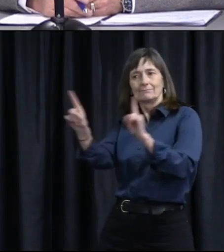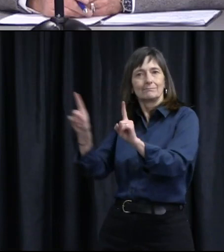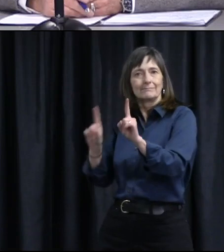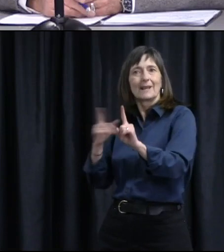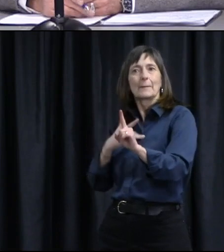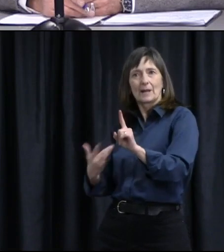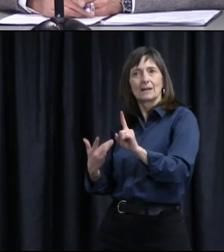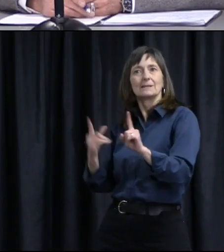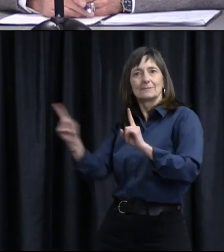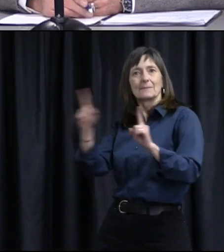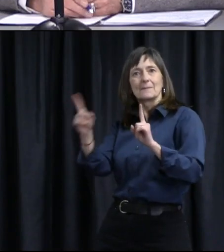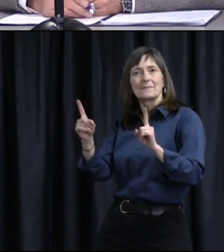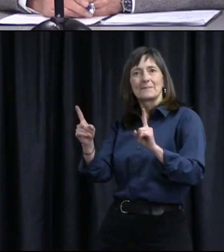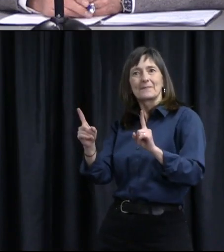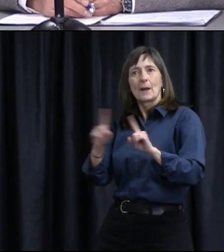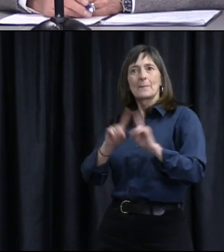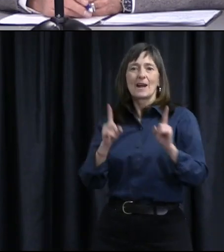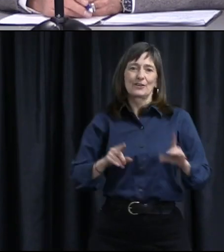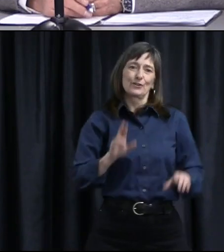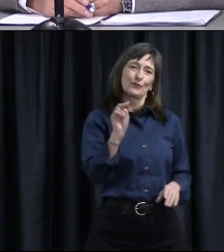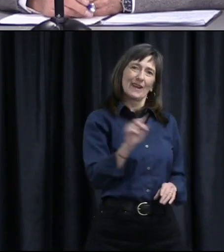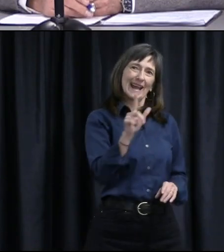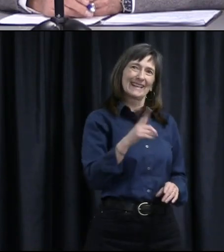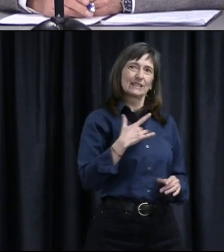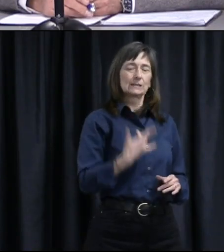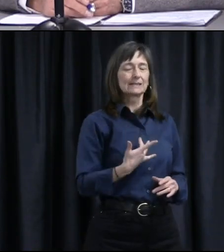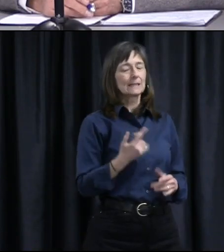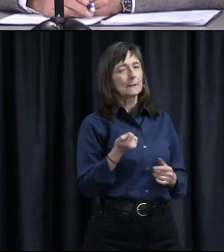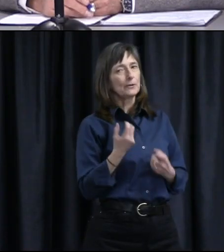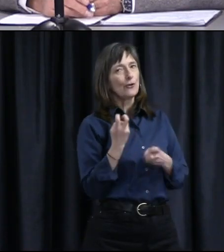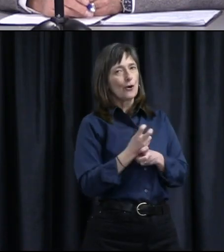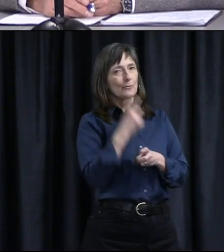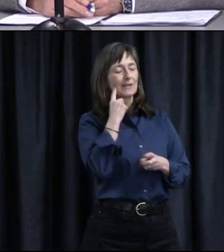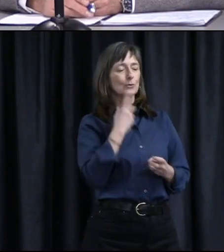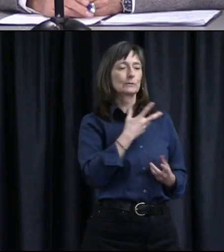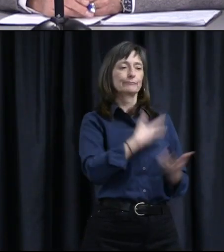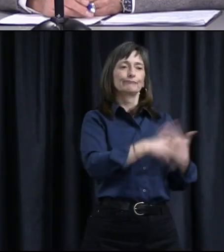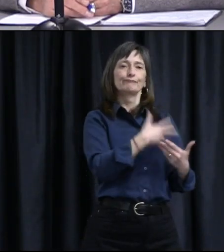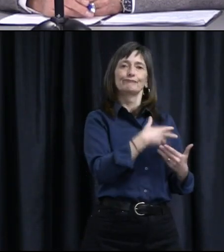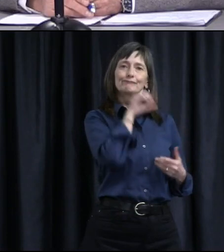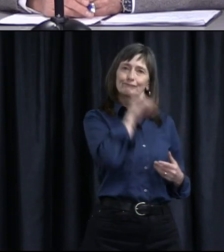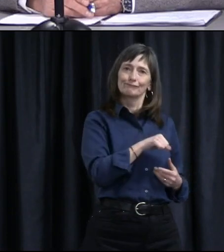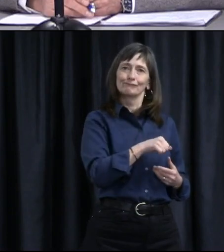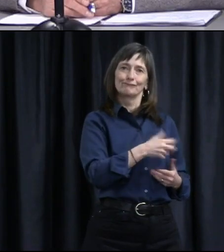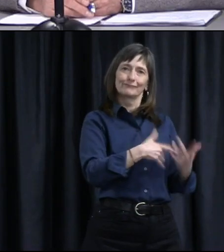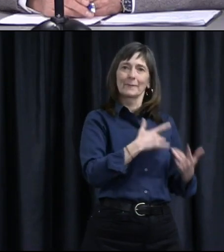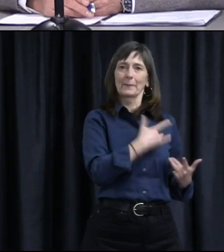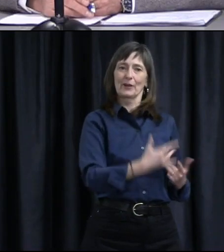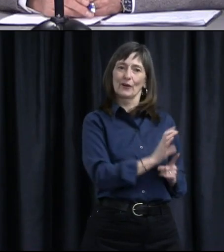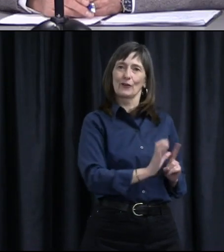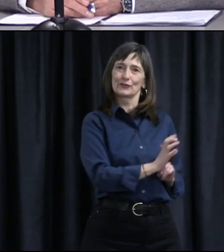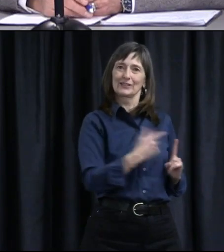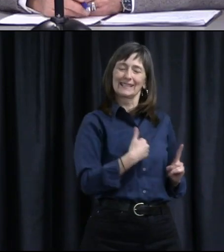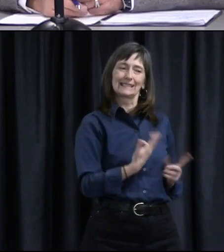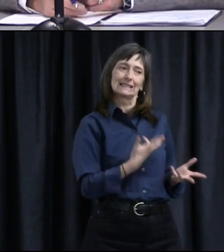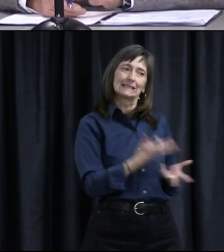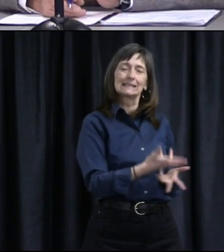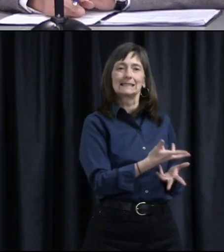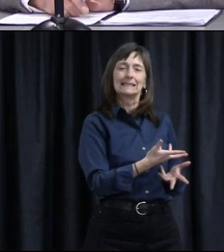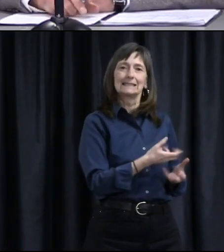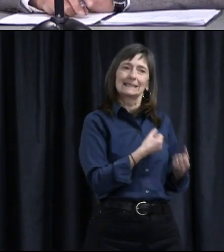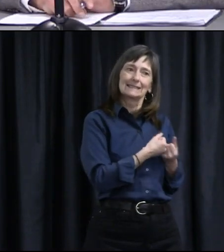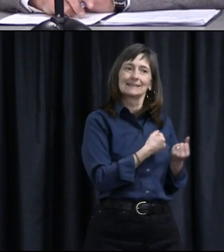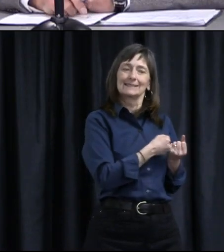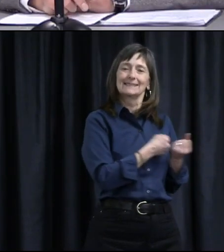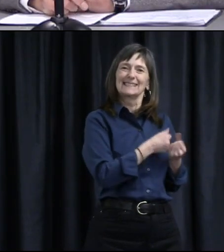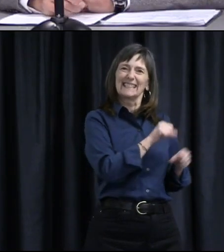because the Newfoundlander has always been a free spirit. And I think we need to exercise that looking after each other that